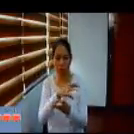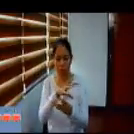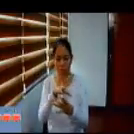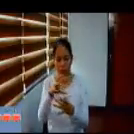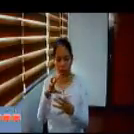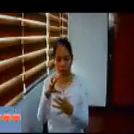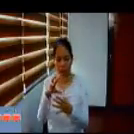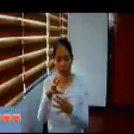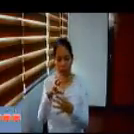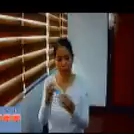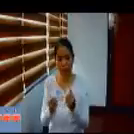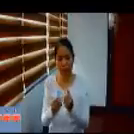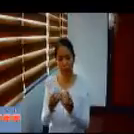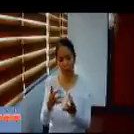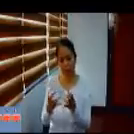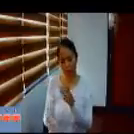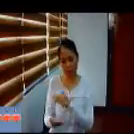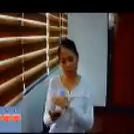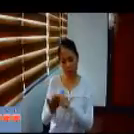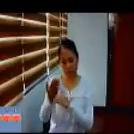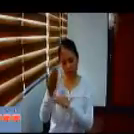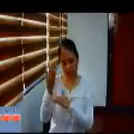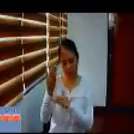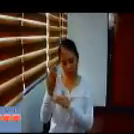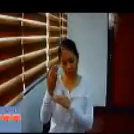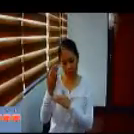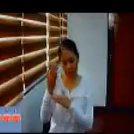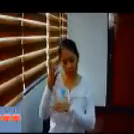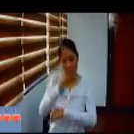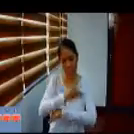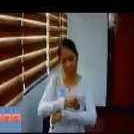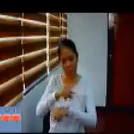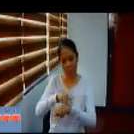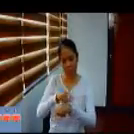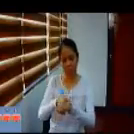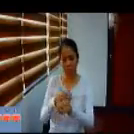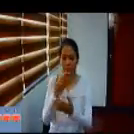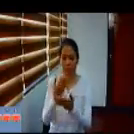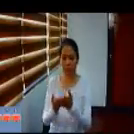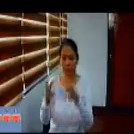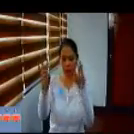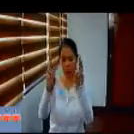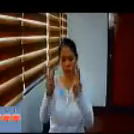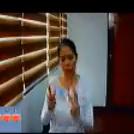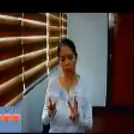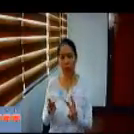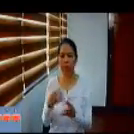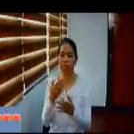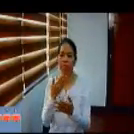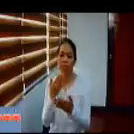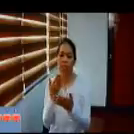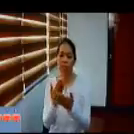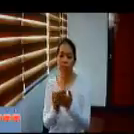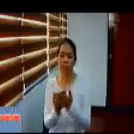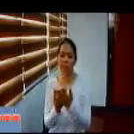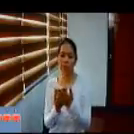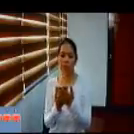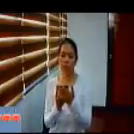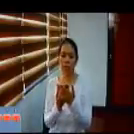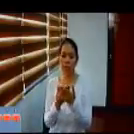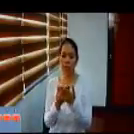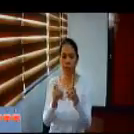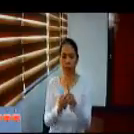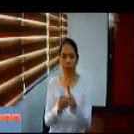daytime, with good weather, good ambient solar radiation, and good ambient